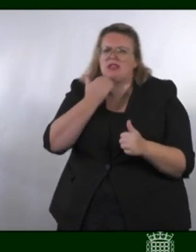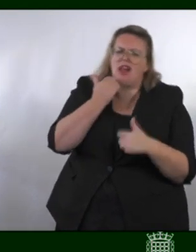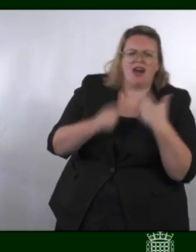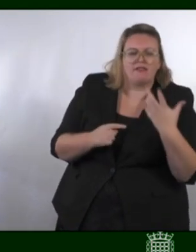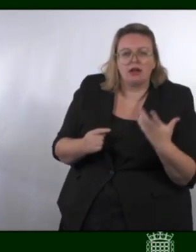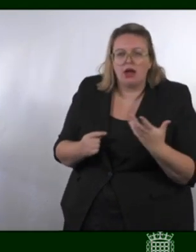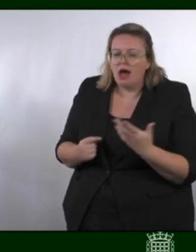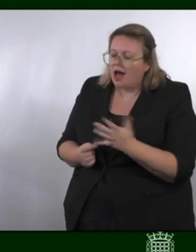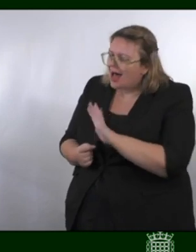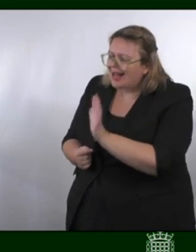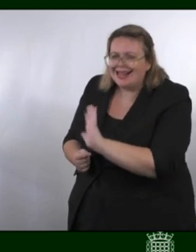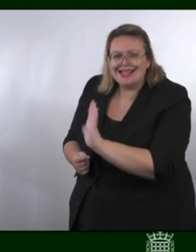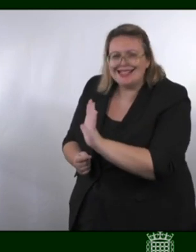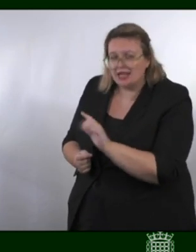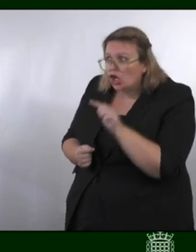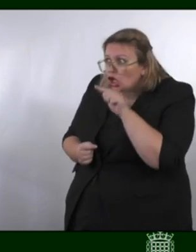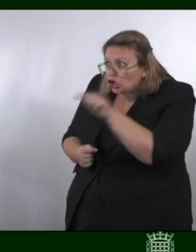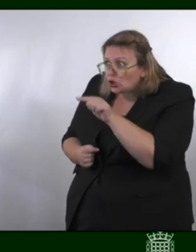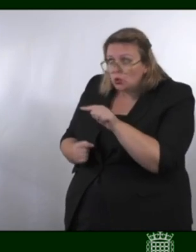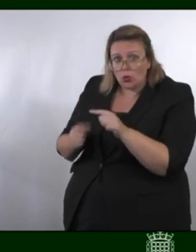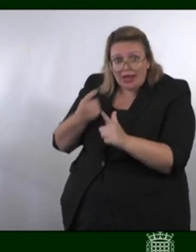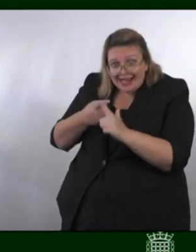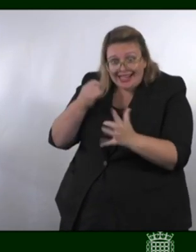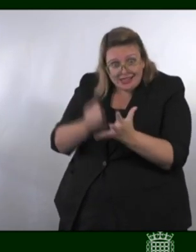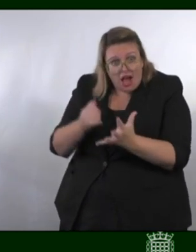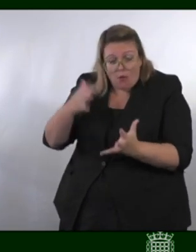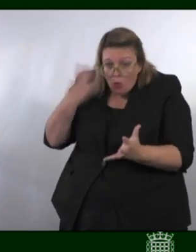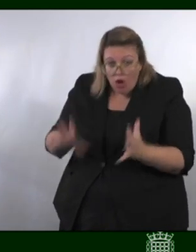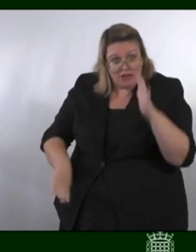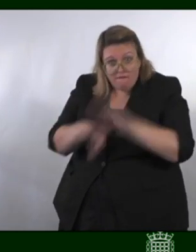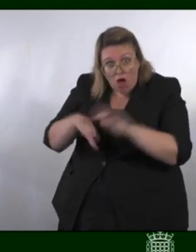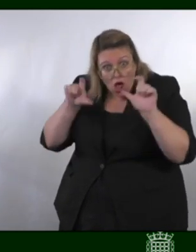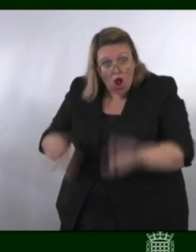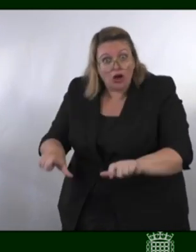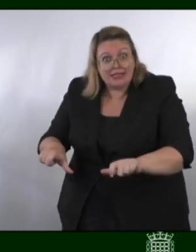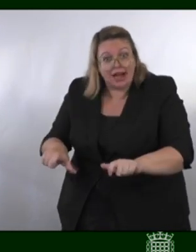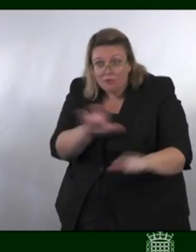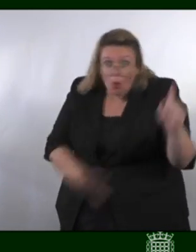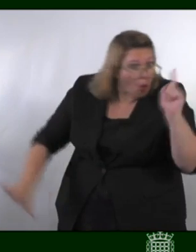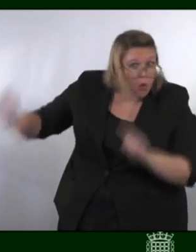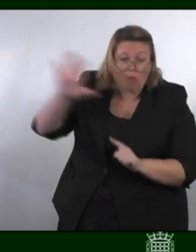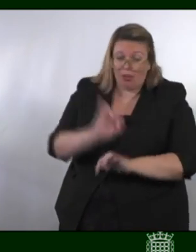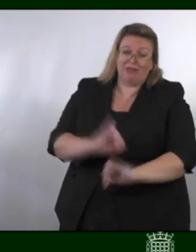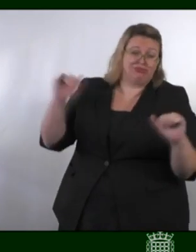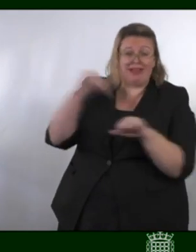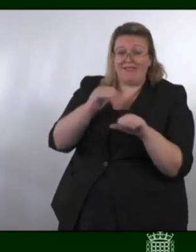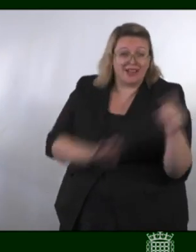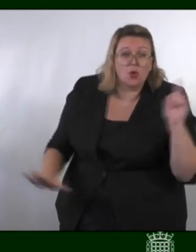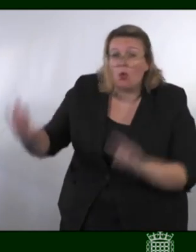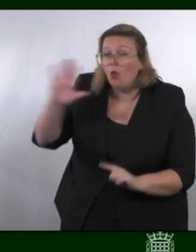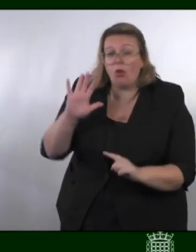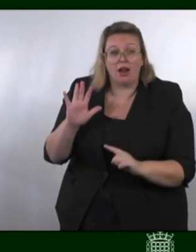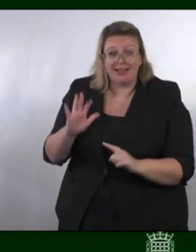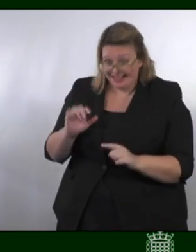some parts of the country when he wants to turn the lights out with a full national lockdown, taking kids... That